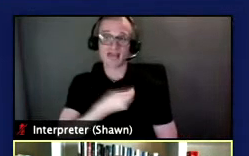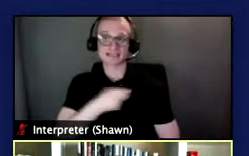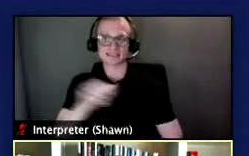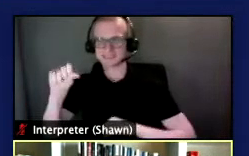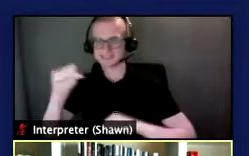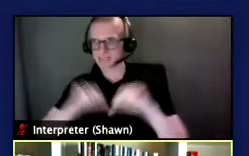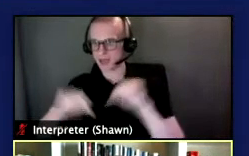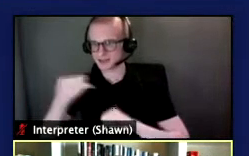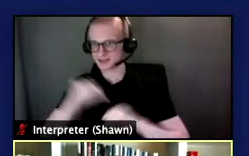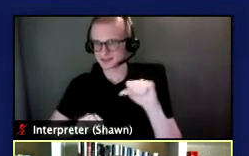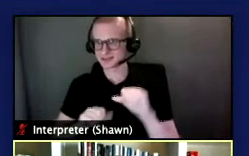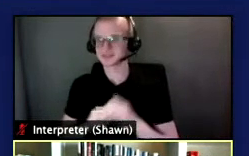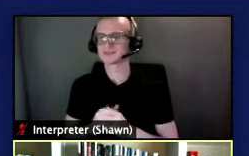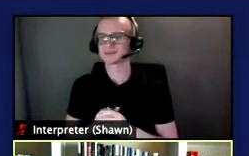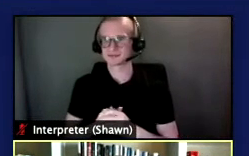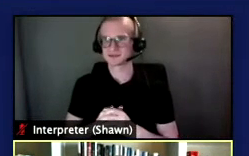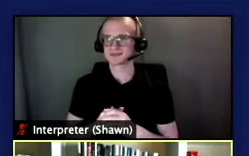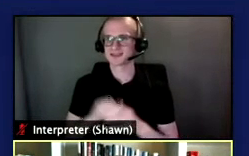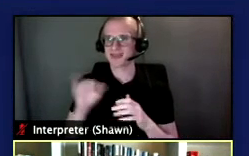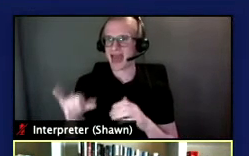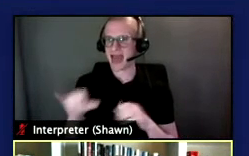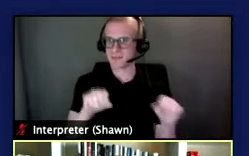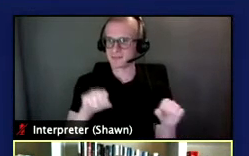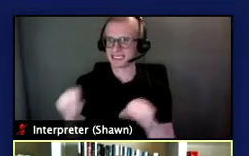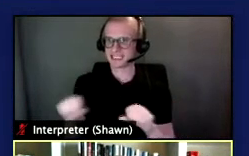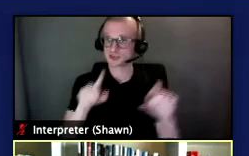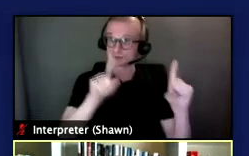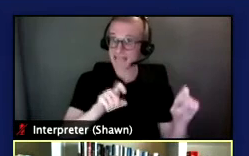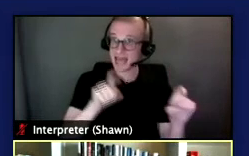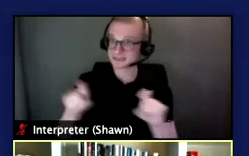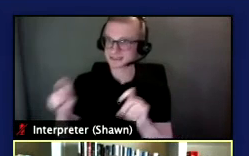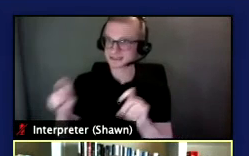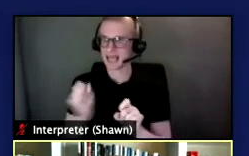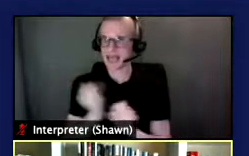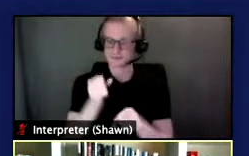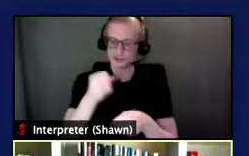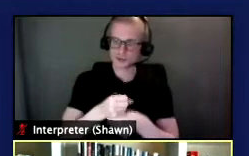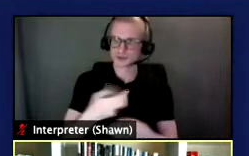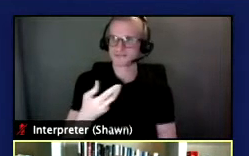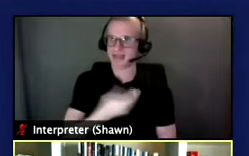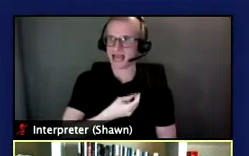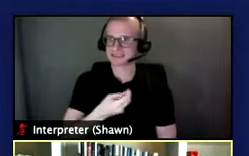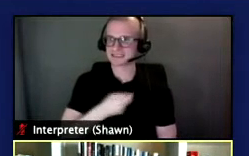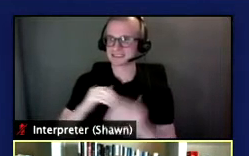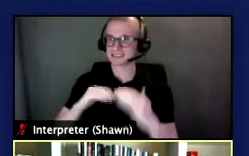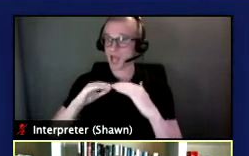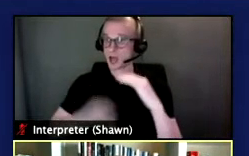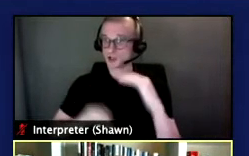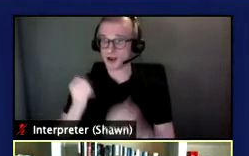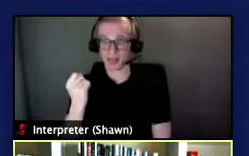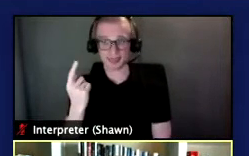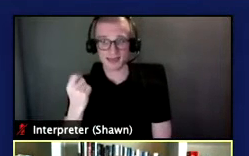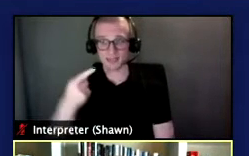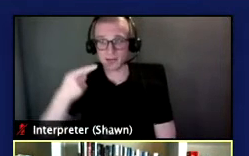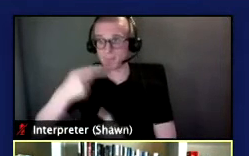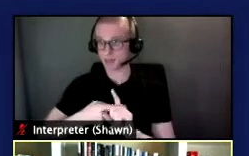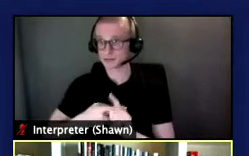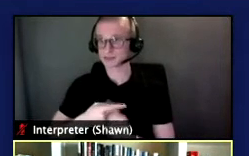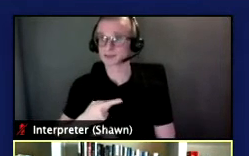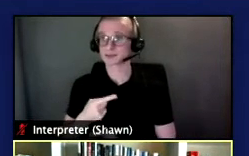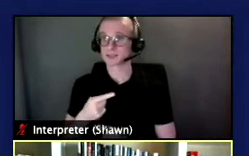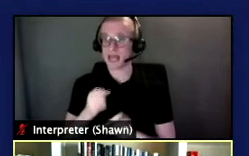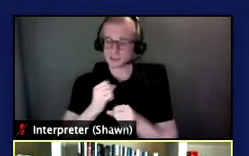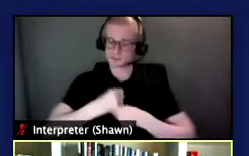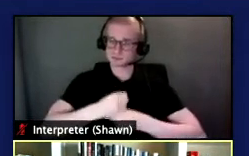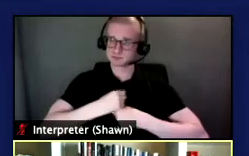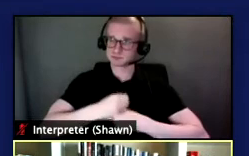to test and produce vaccines in an 11-month period and make hundreds of millions of doses